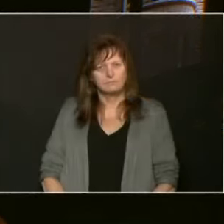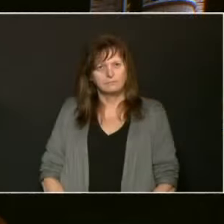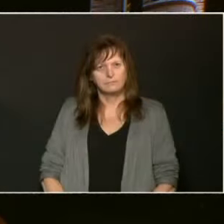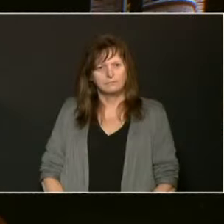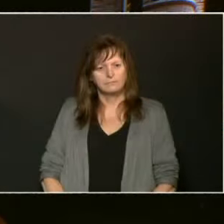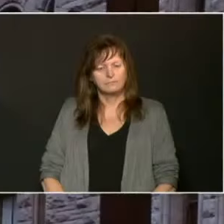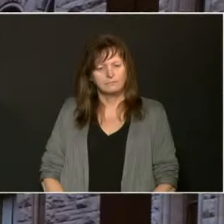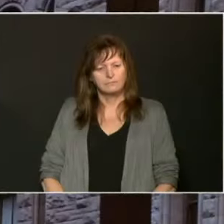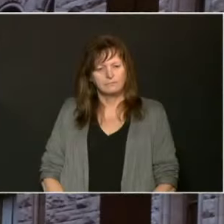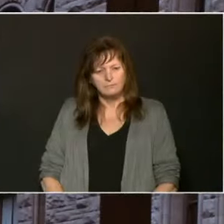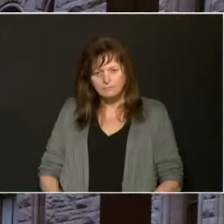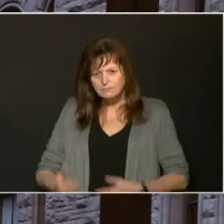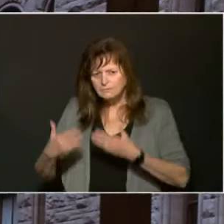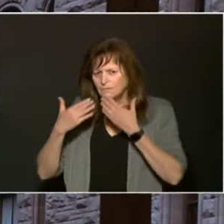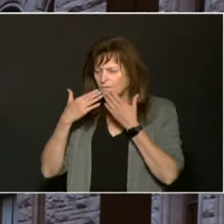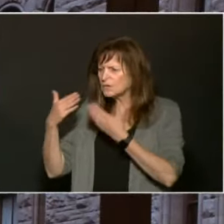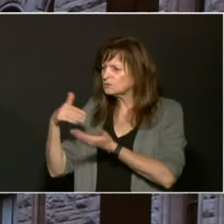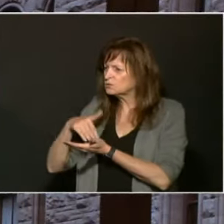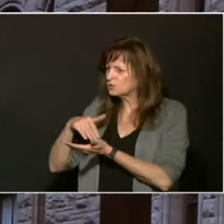Thank you very much, Dr. Brown.